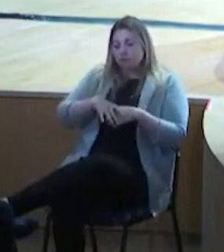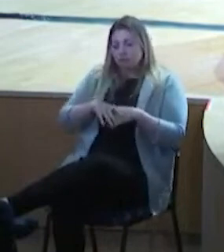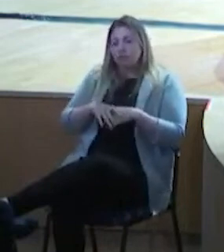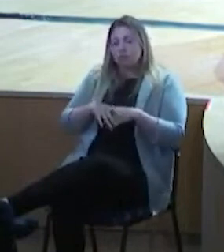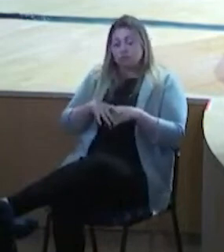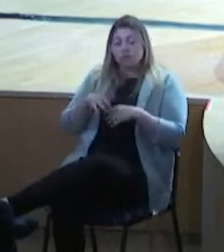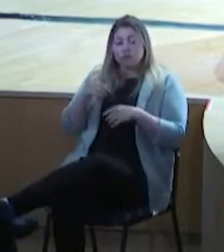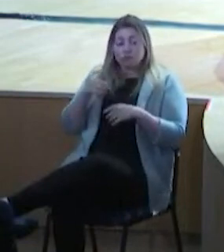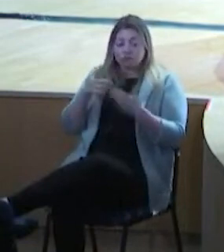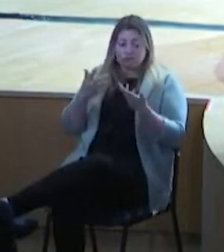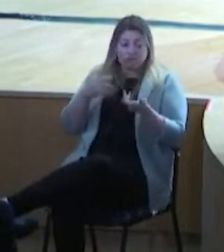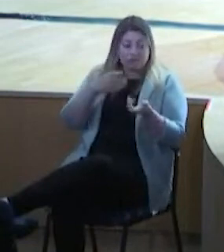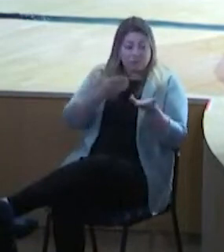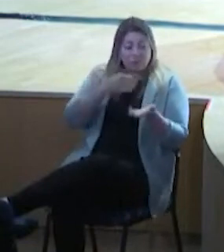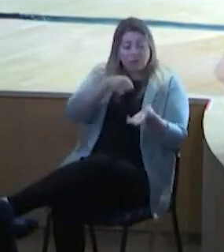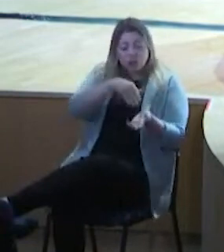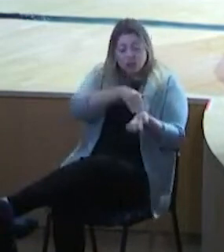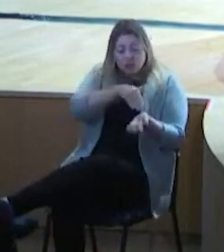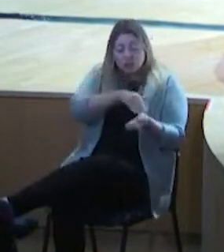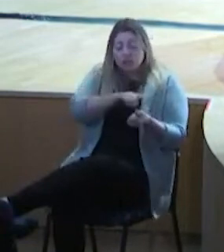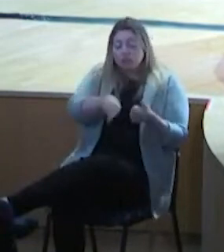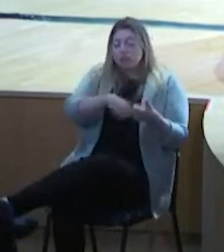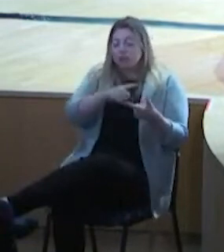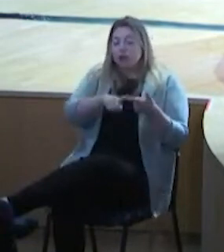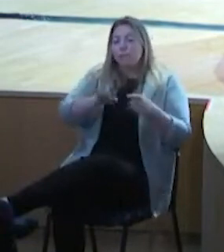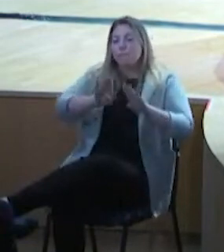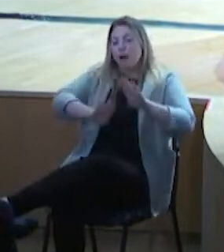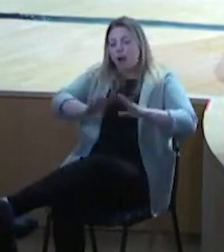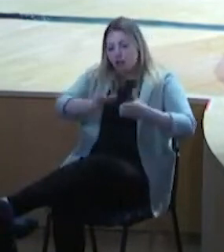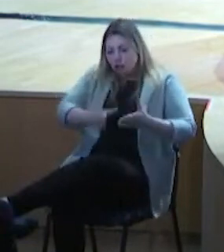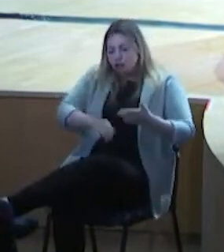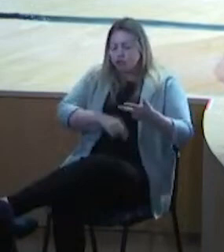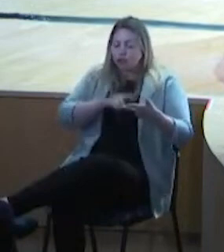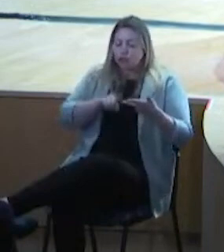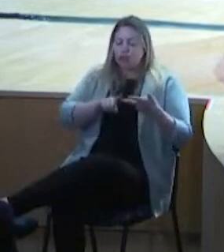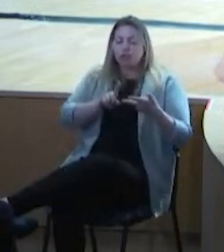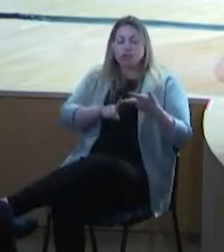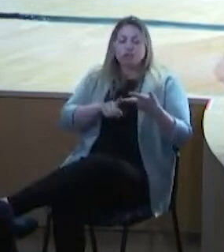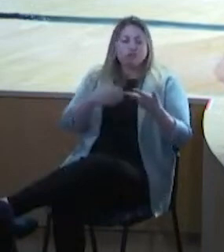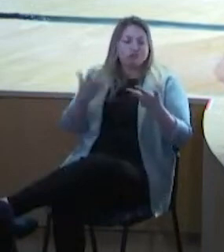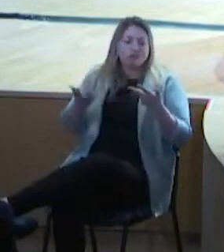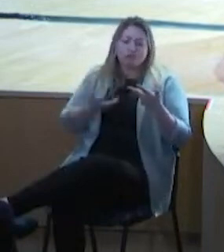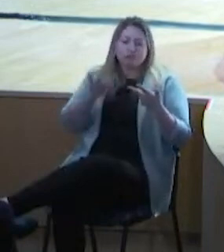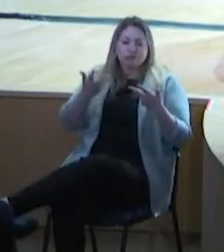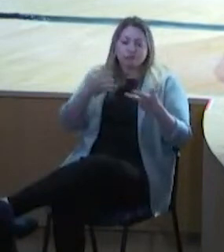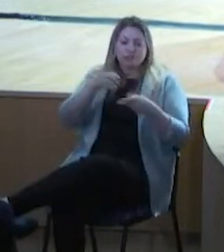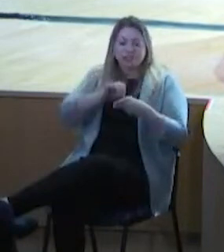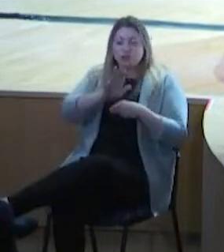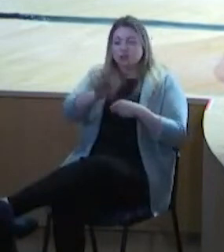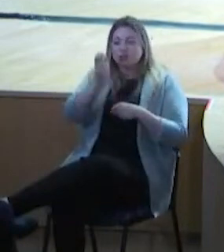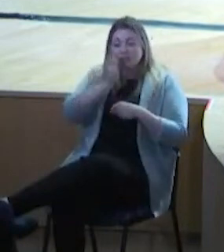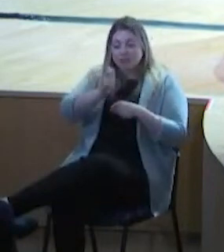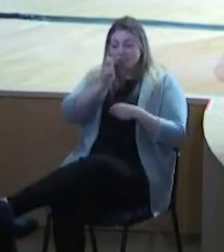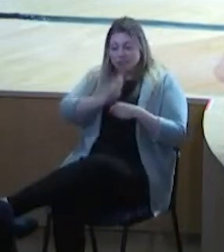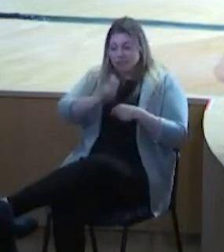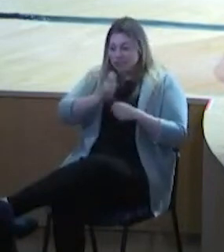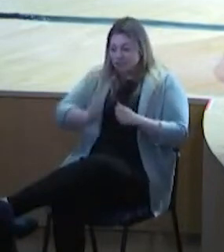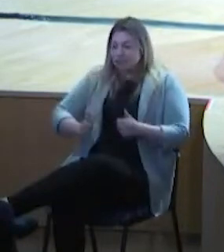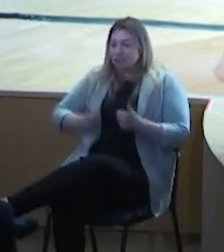As a doctor, or as a biologist, or in your daily movements.